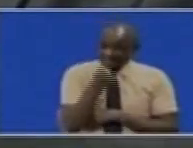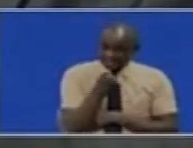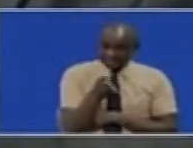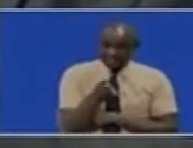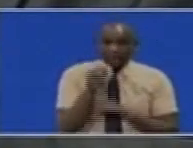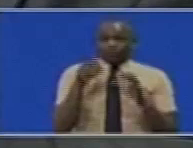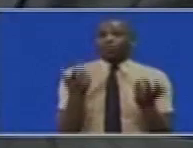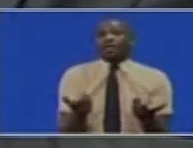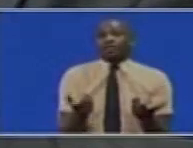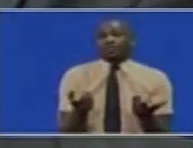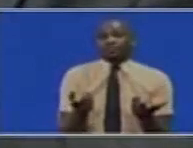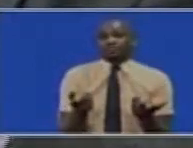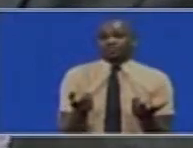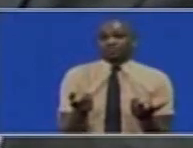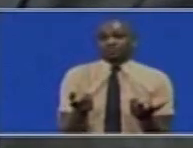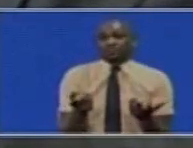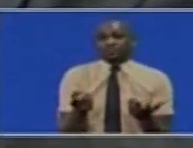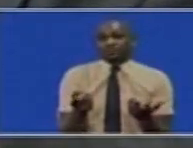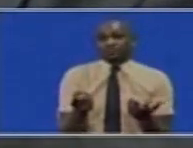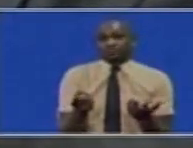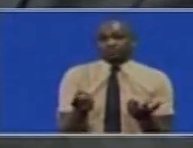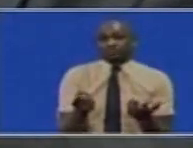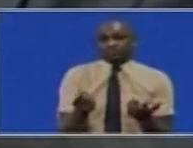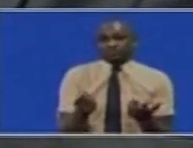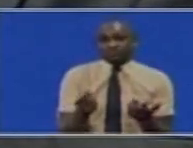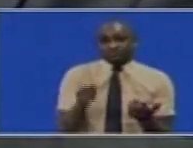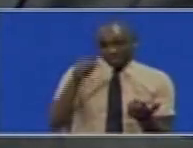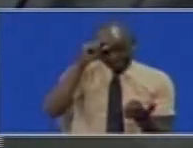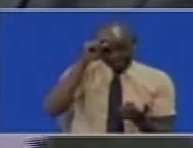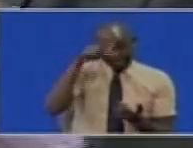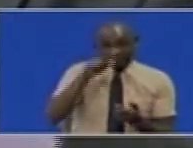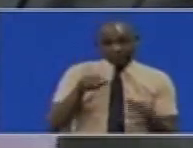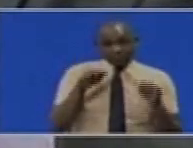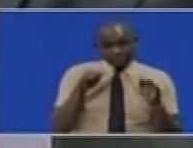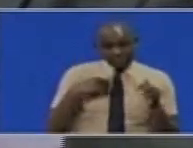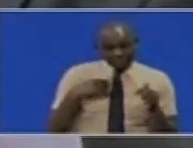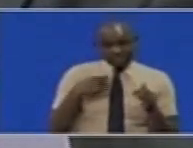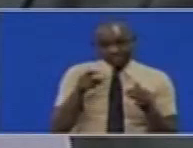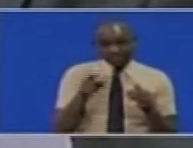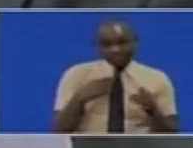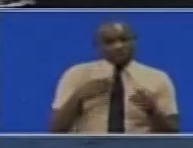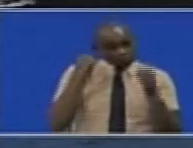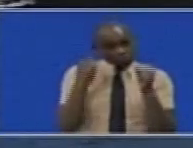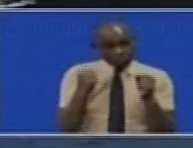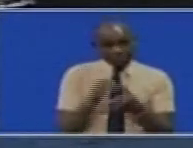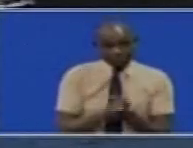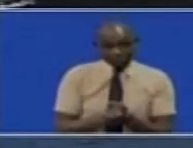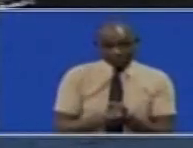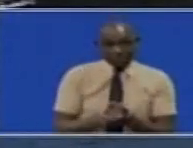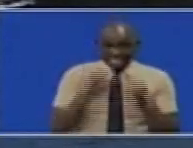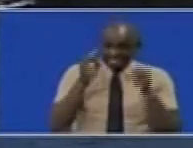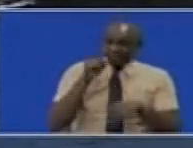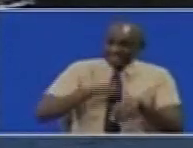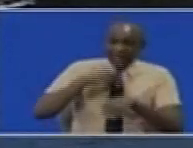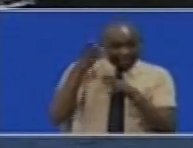came against governments that were wilting, but at the same time, very strong. If at this point